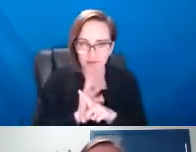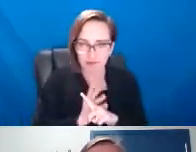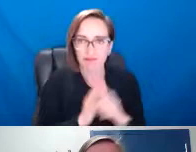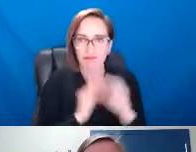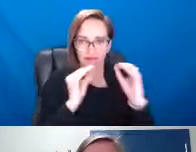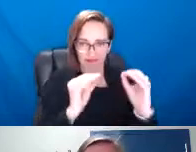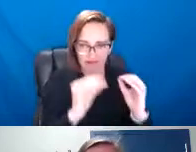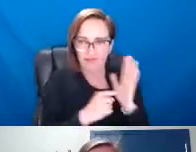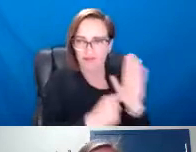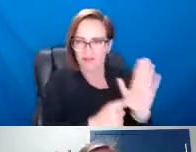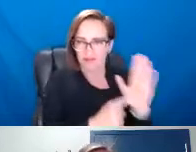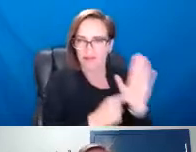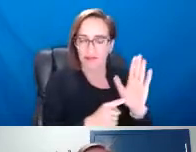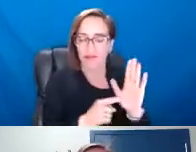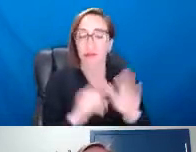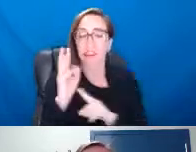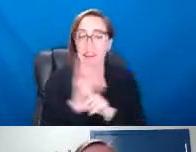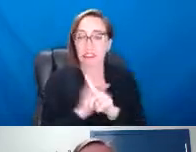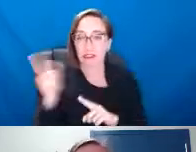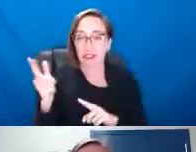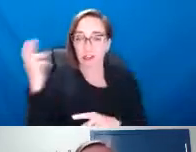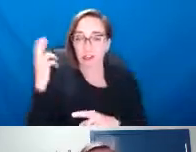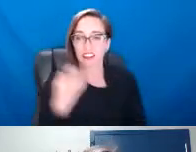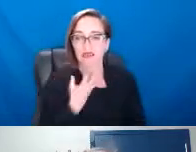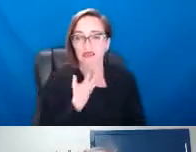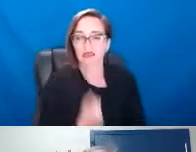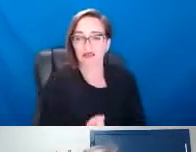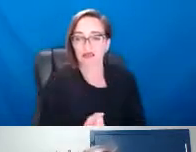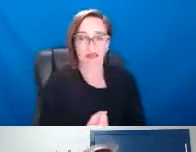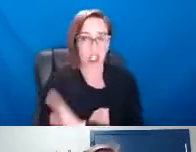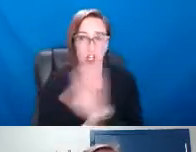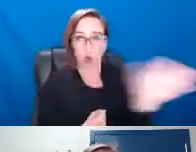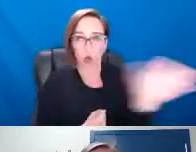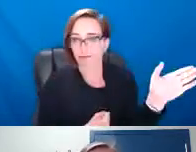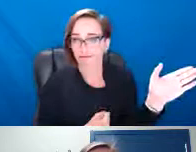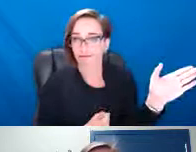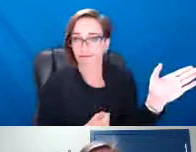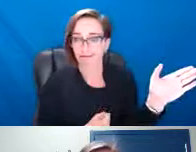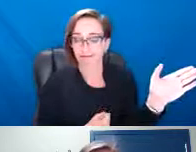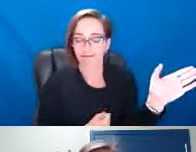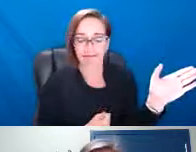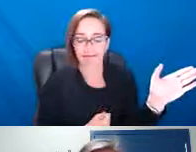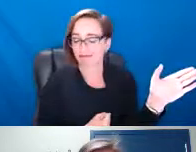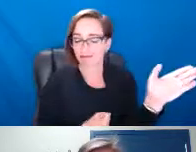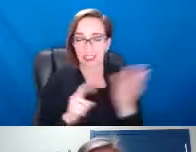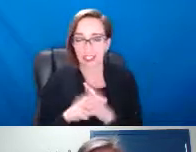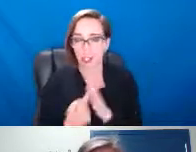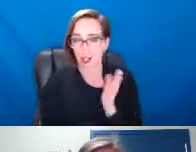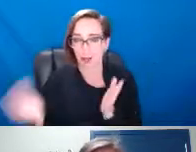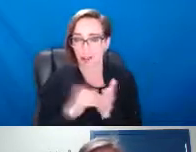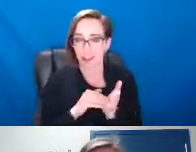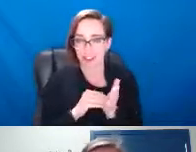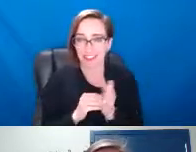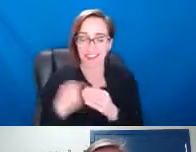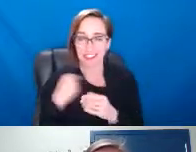months down the road, suddenly we're like, nope, that's not working. Back to the drawing board. We look at what we planned, we looked at how we